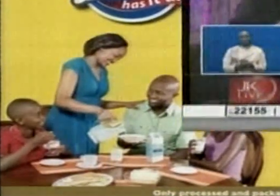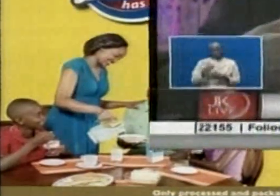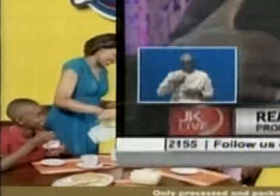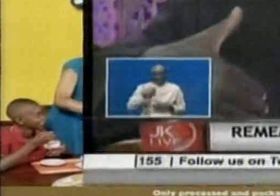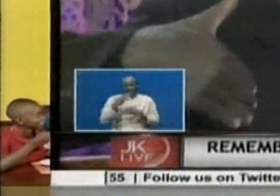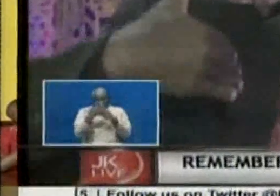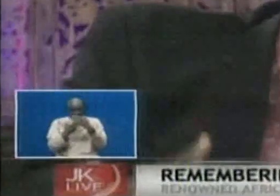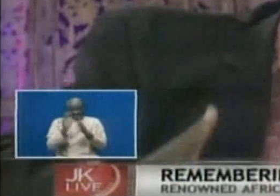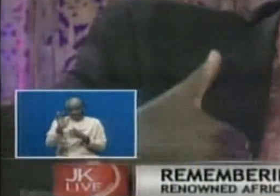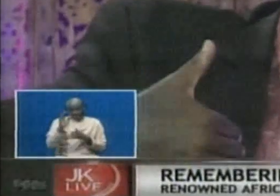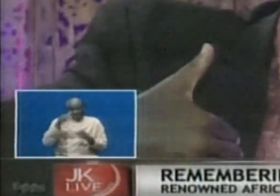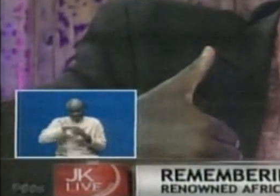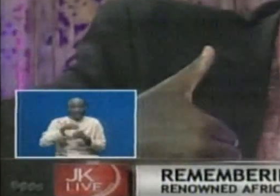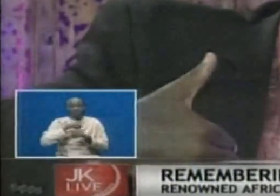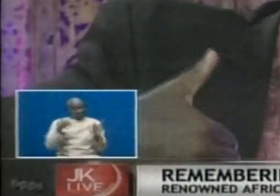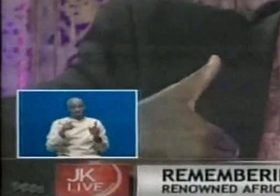blood, but I was